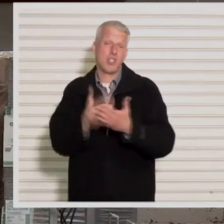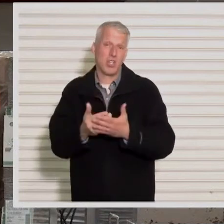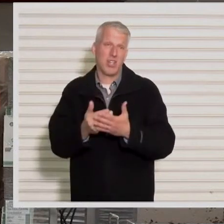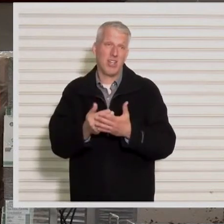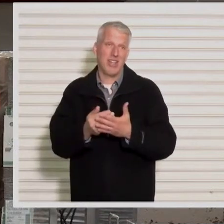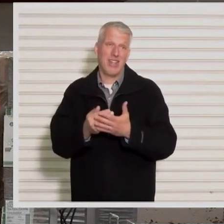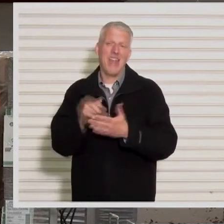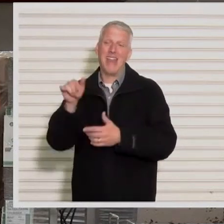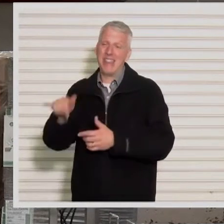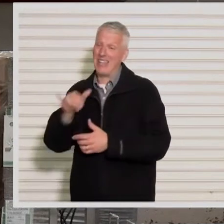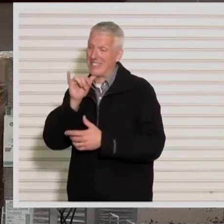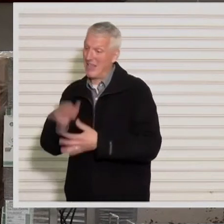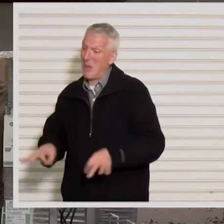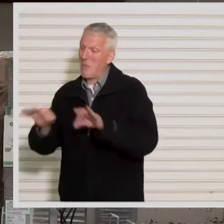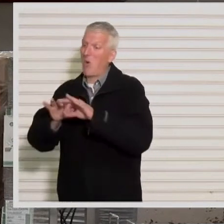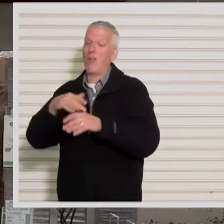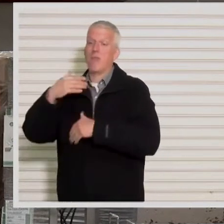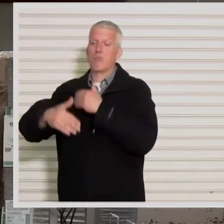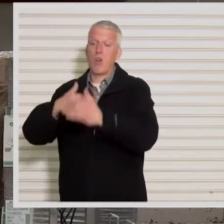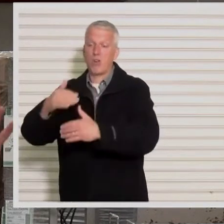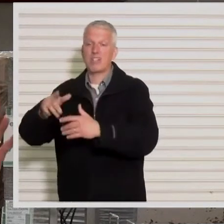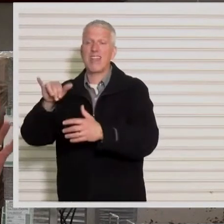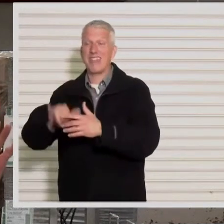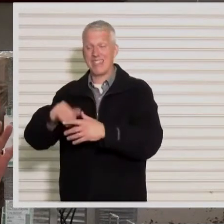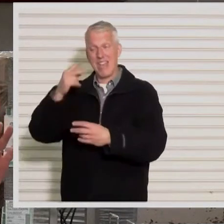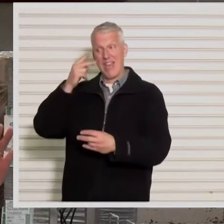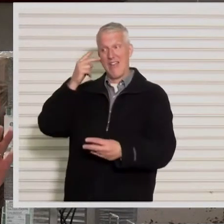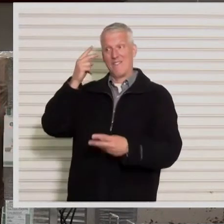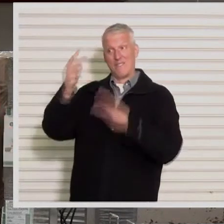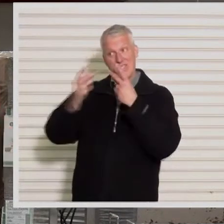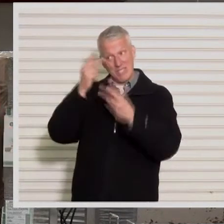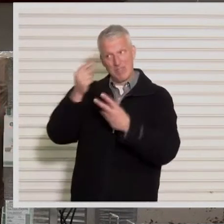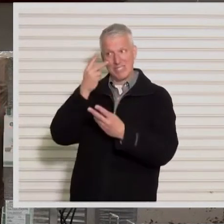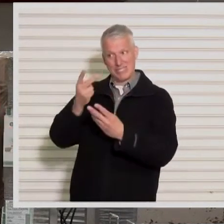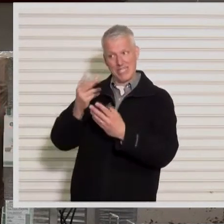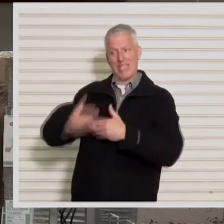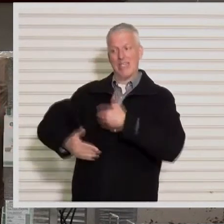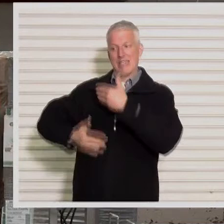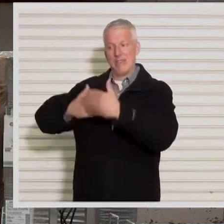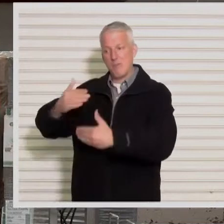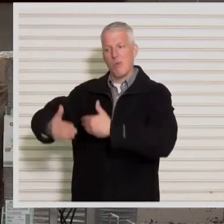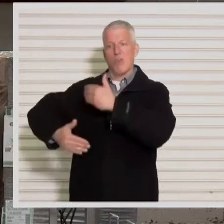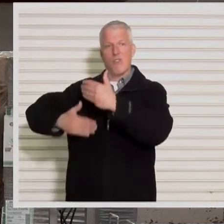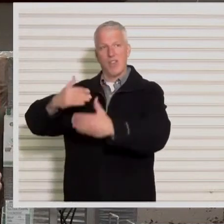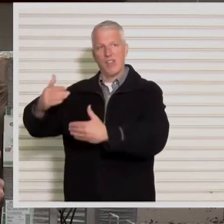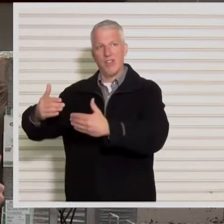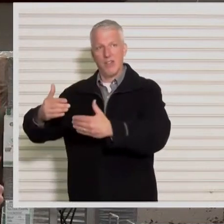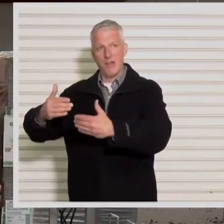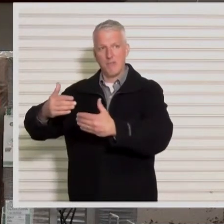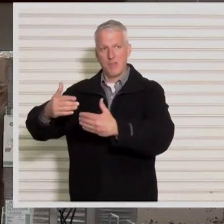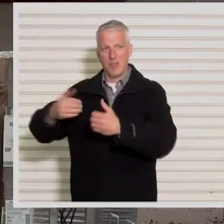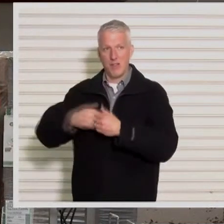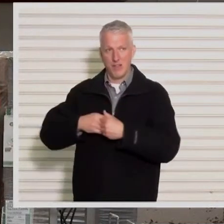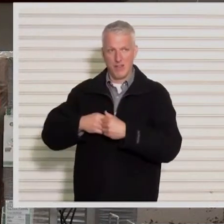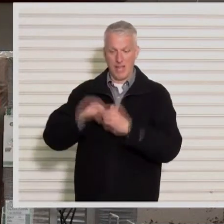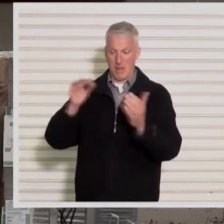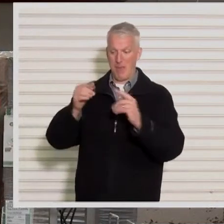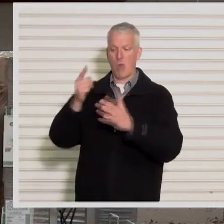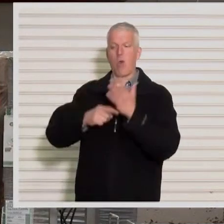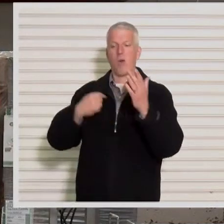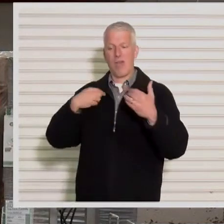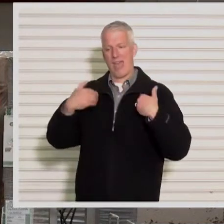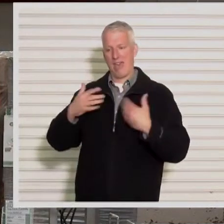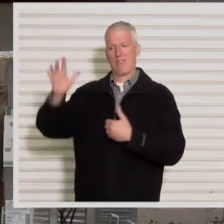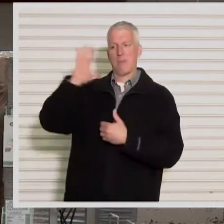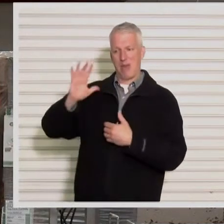That's important progress. That's visibility moving forward, all things we didn't have in the past that we now have with the